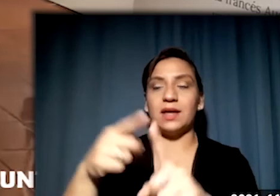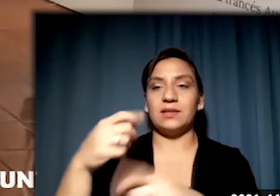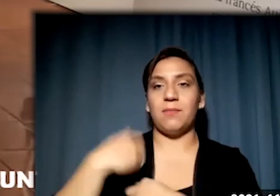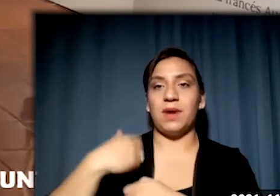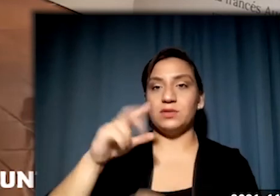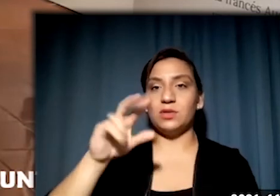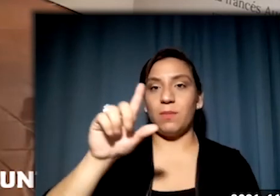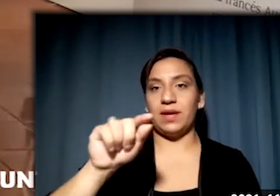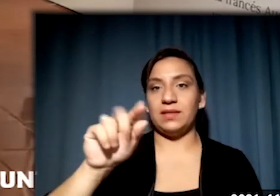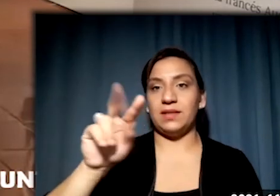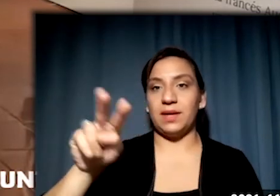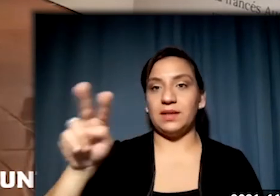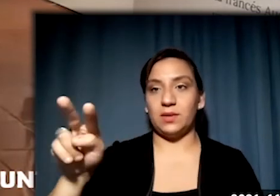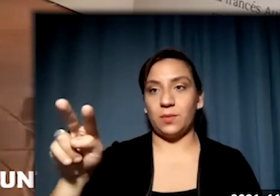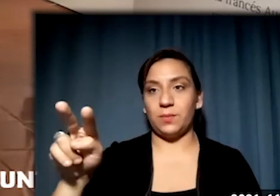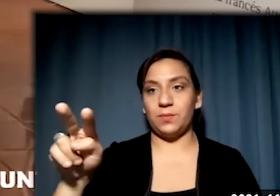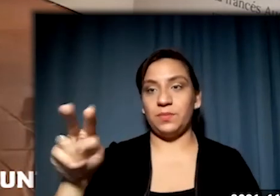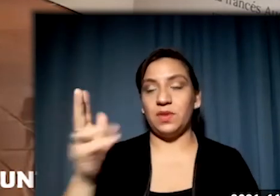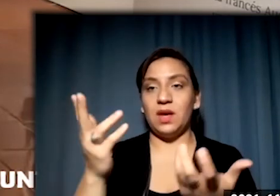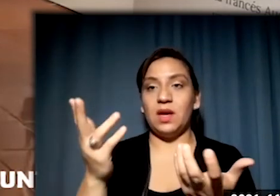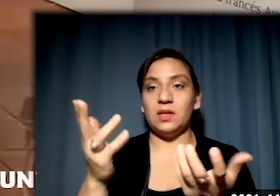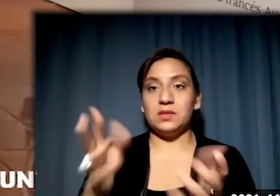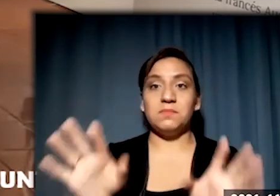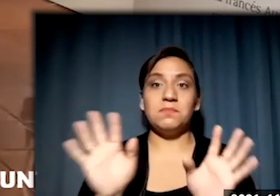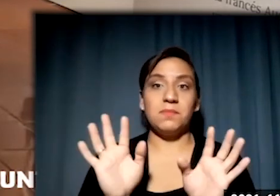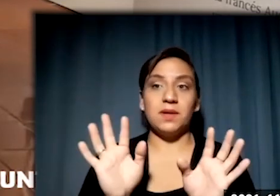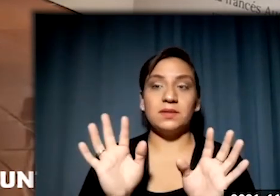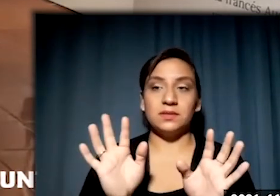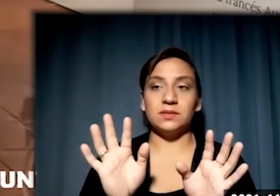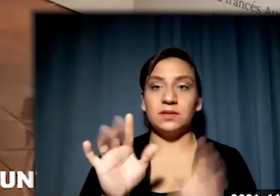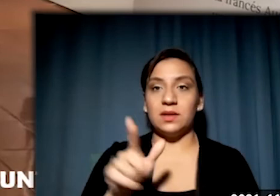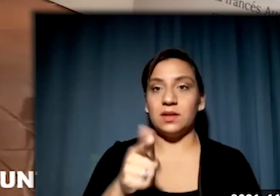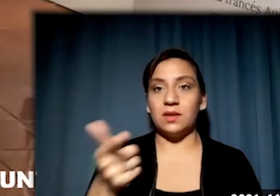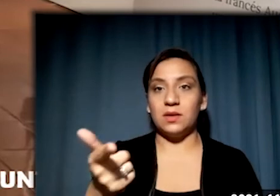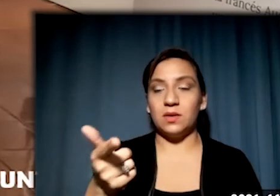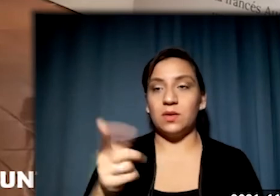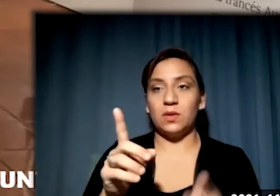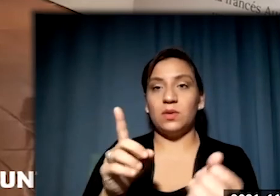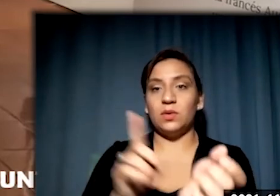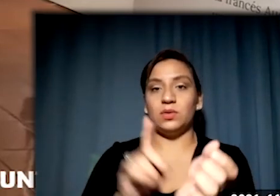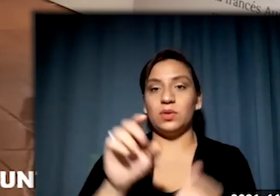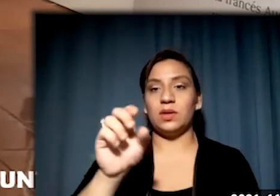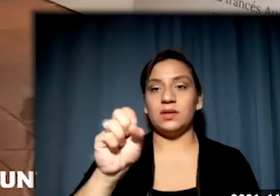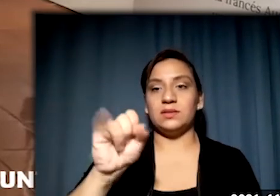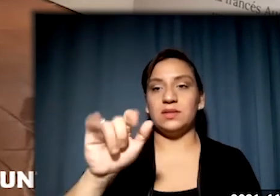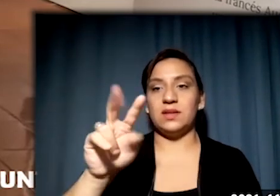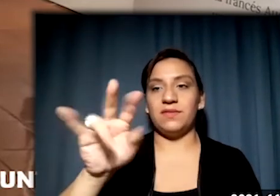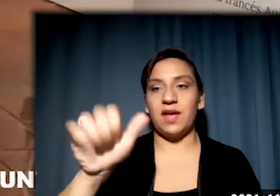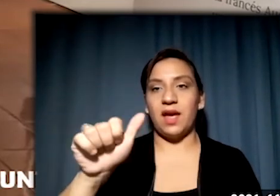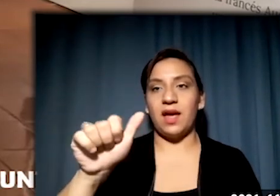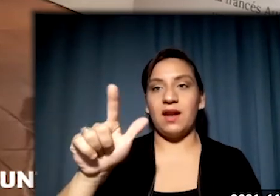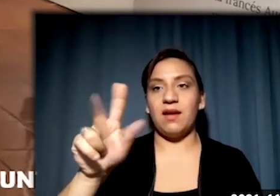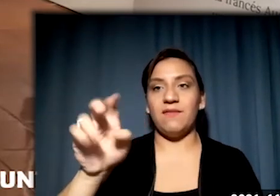further ado, I give the word to Dr. Silvia Alvarez Curbelo, who will talk about